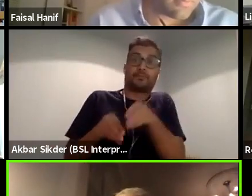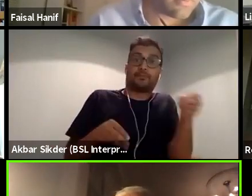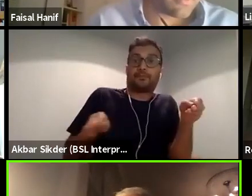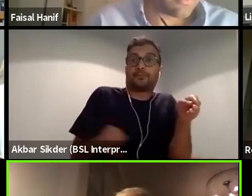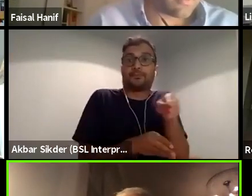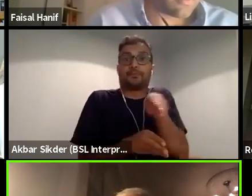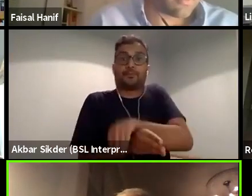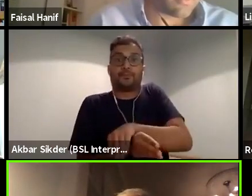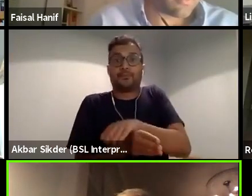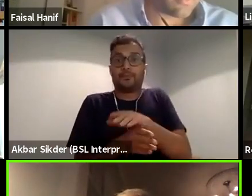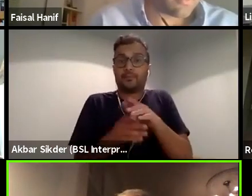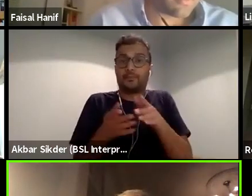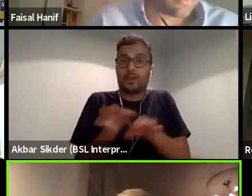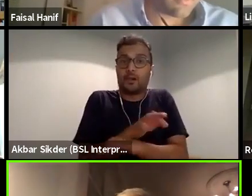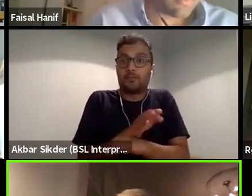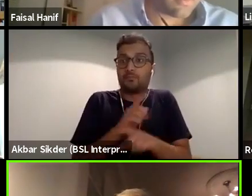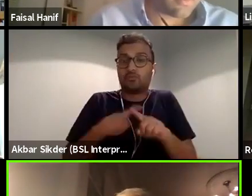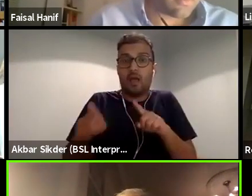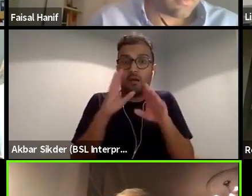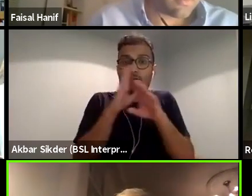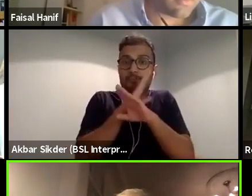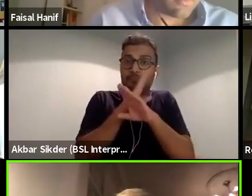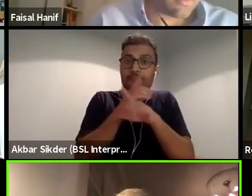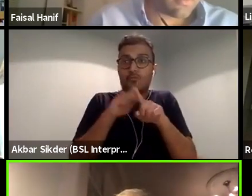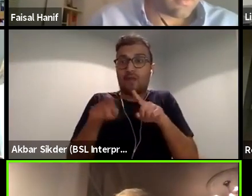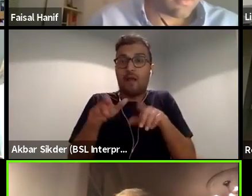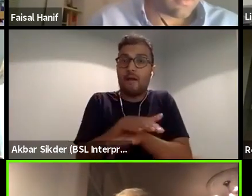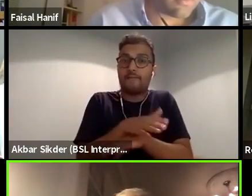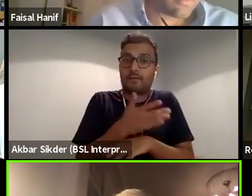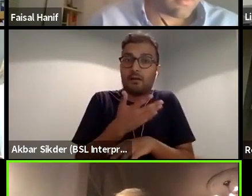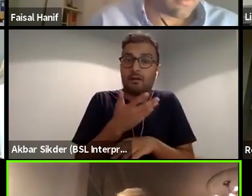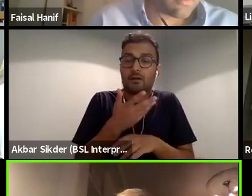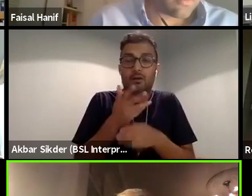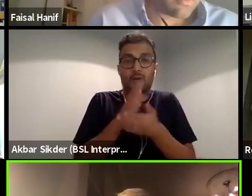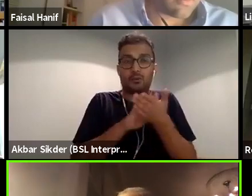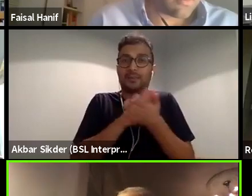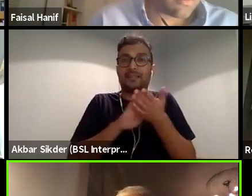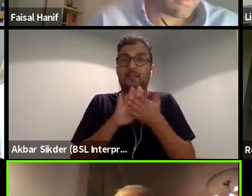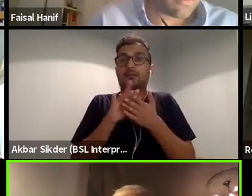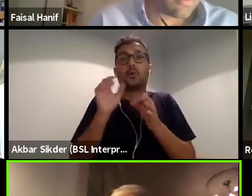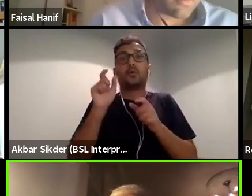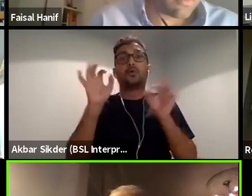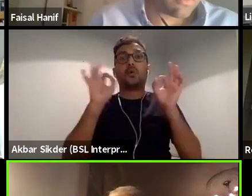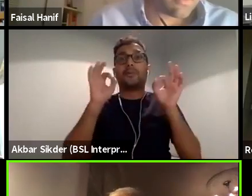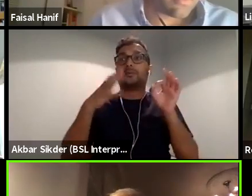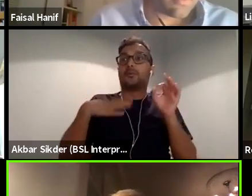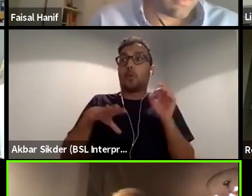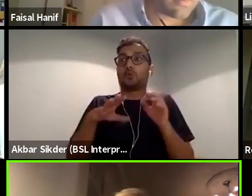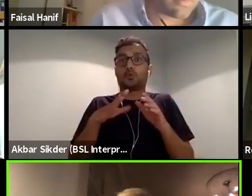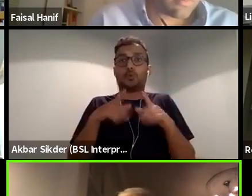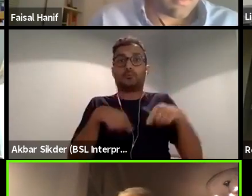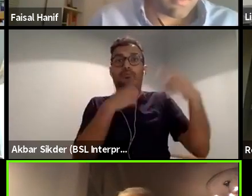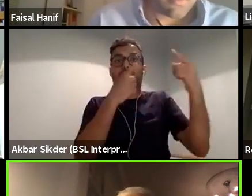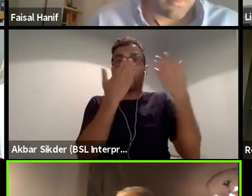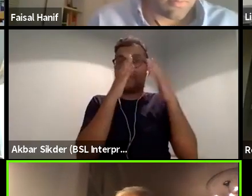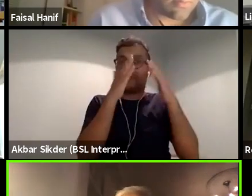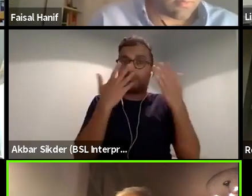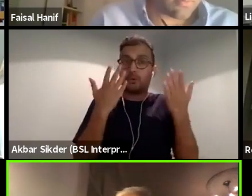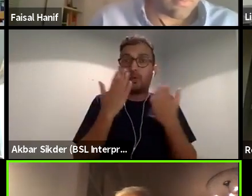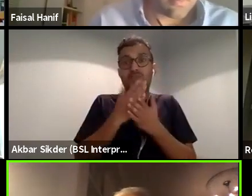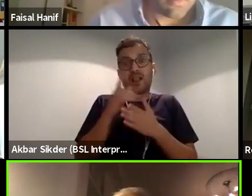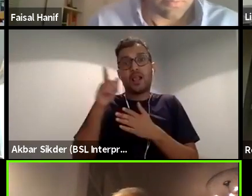are ever going to be able to deal with this. And therefore, it's a global issue, one for the United Nations, if only it could pull itself together